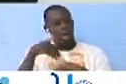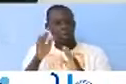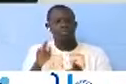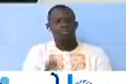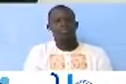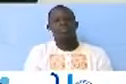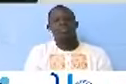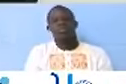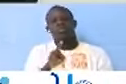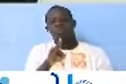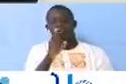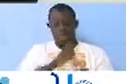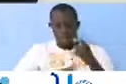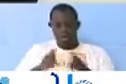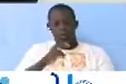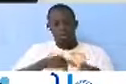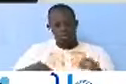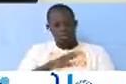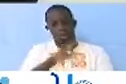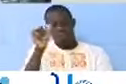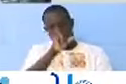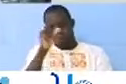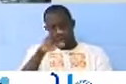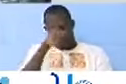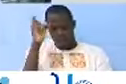back to work afterwards? I